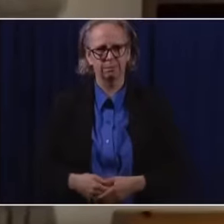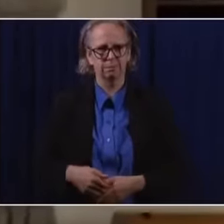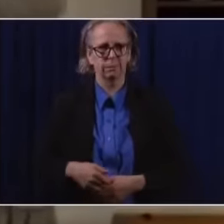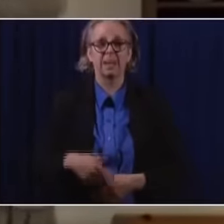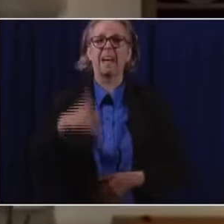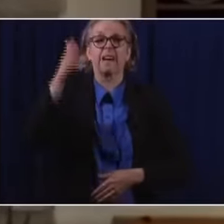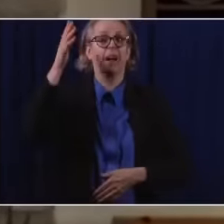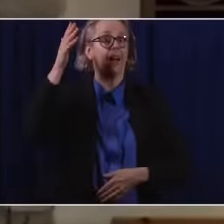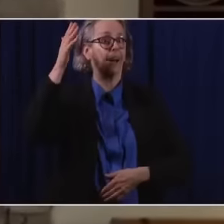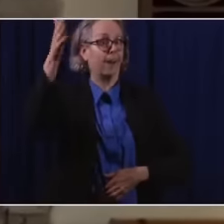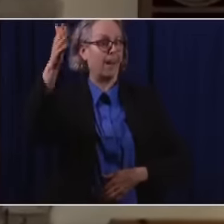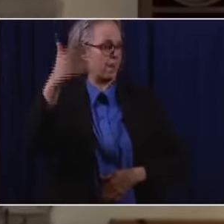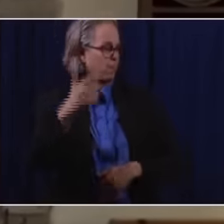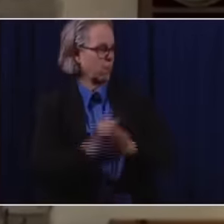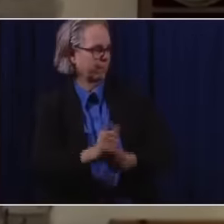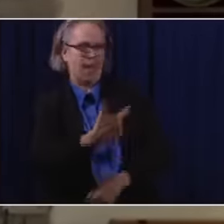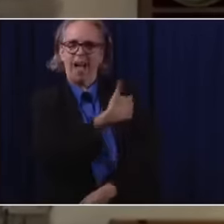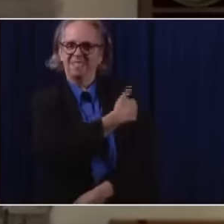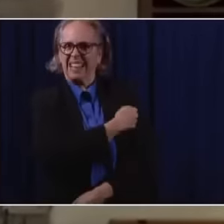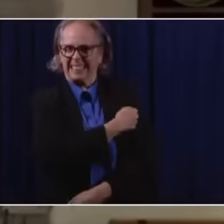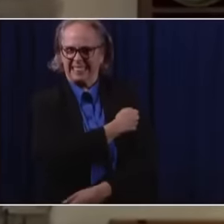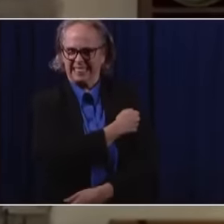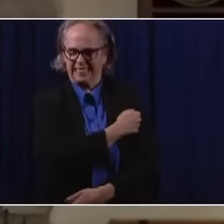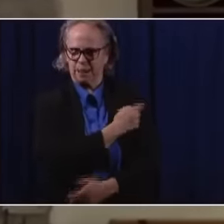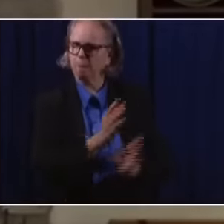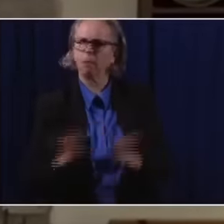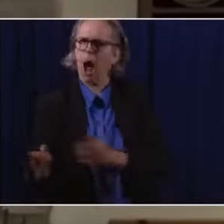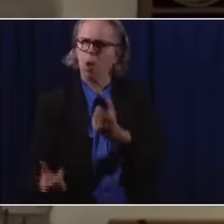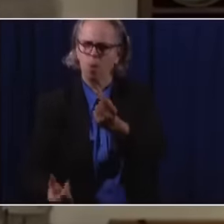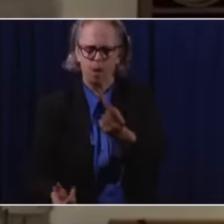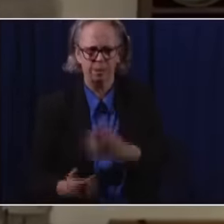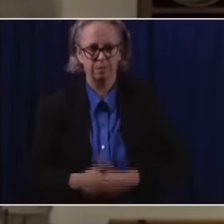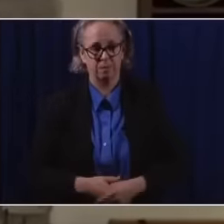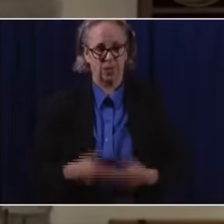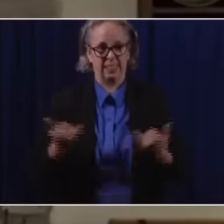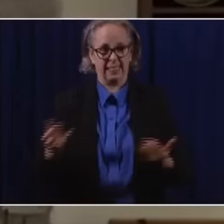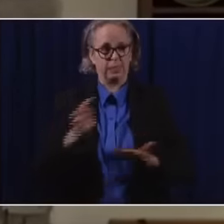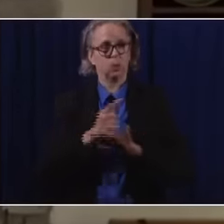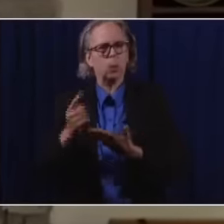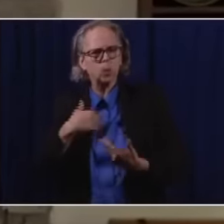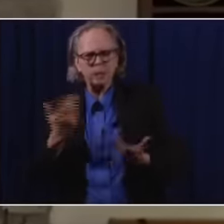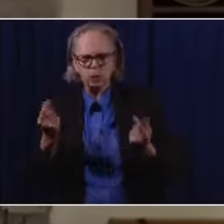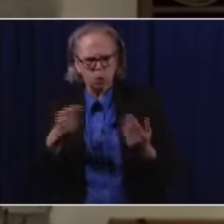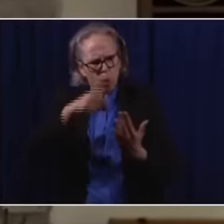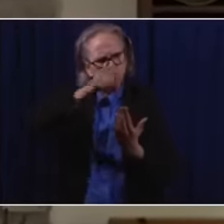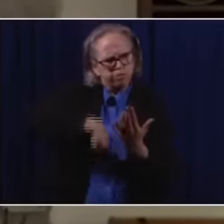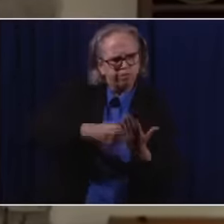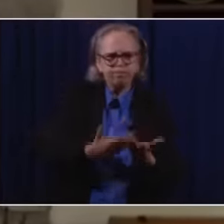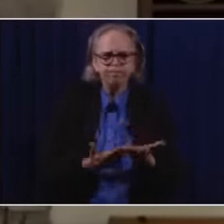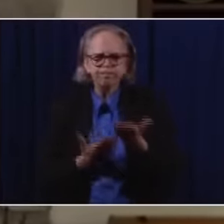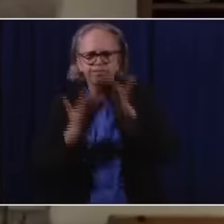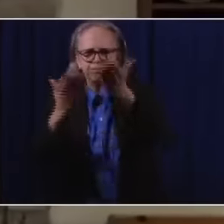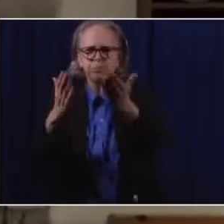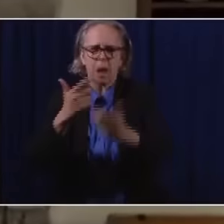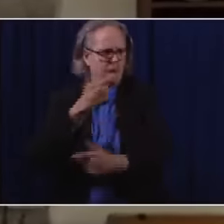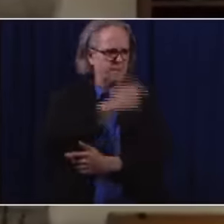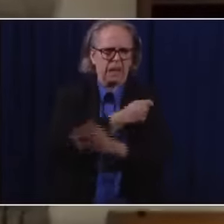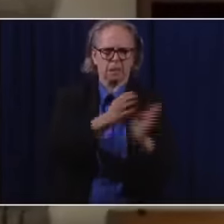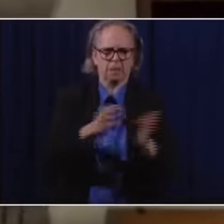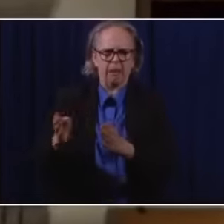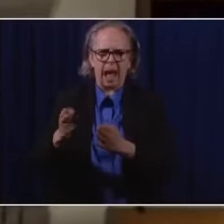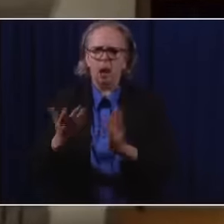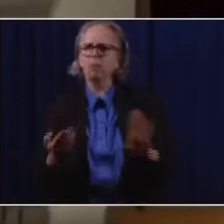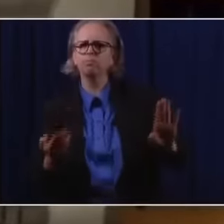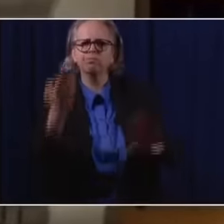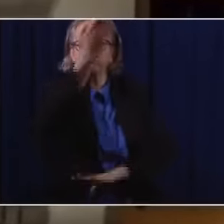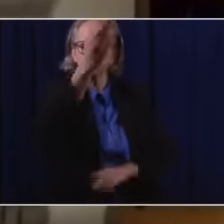We this week submitted Ohio's interim draft COVID-19 vaccine plan to the Centers for Disease Control and Prevention. This